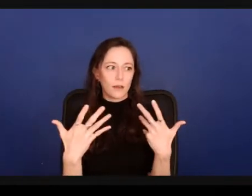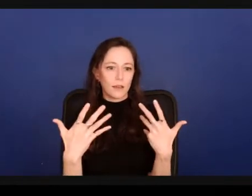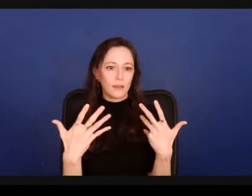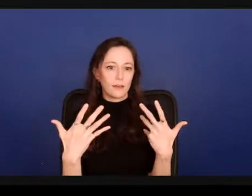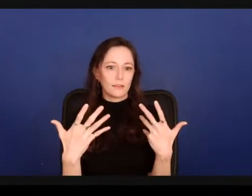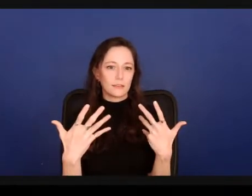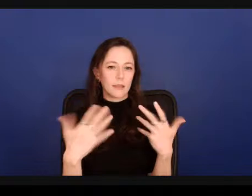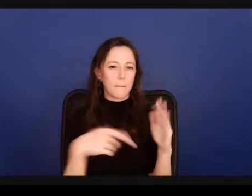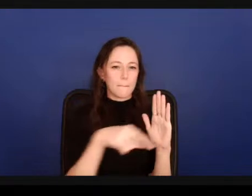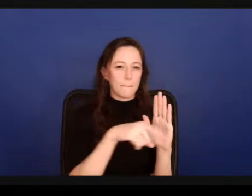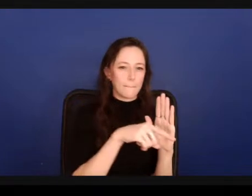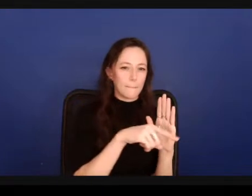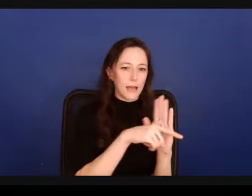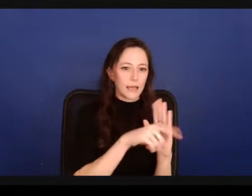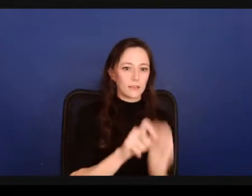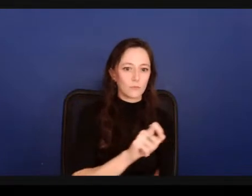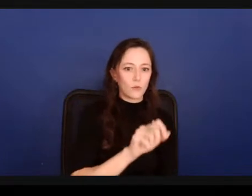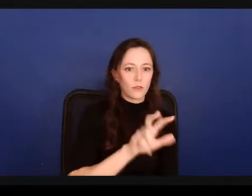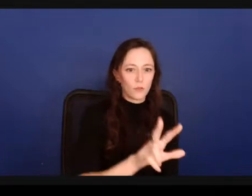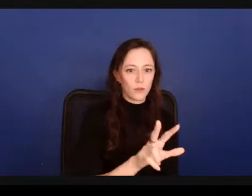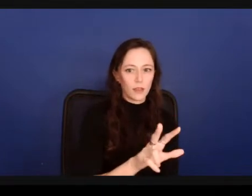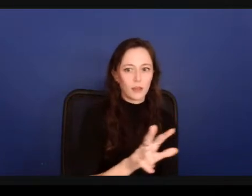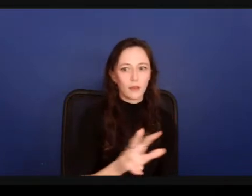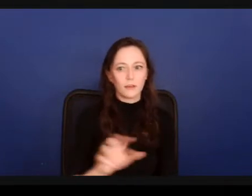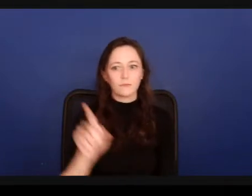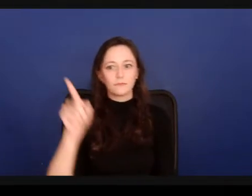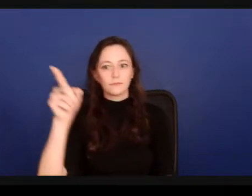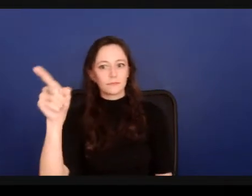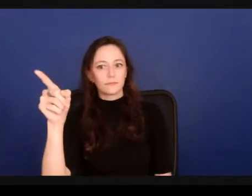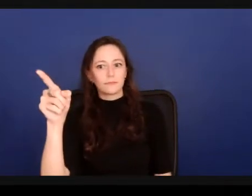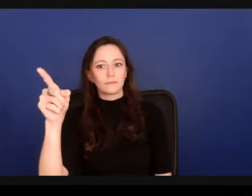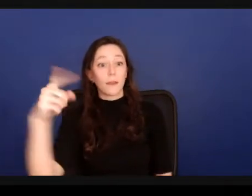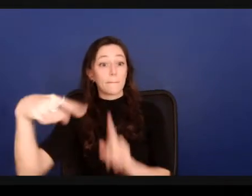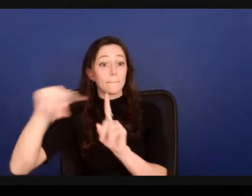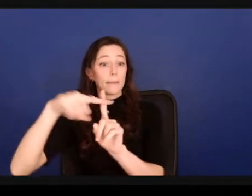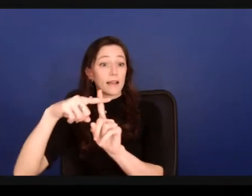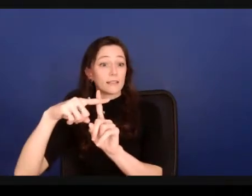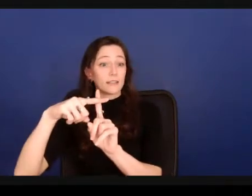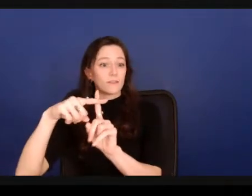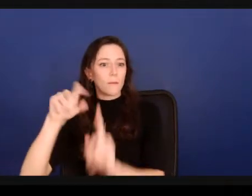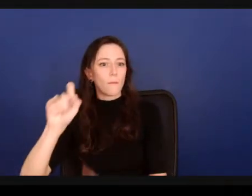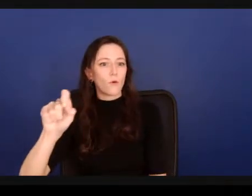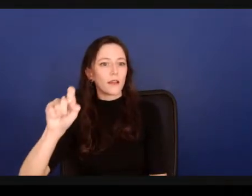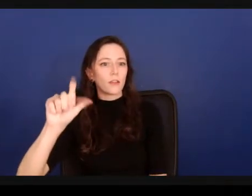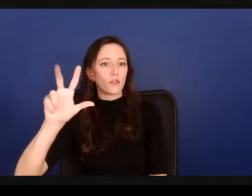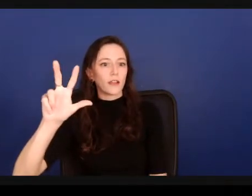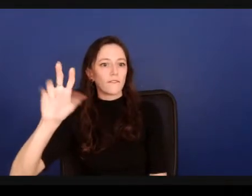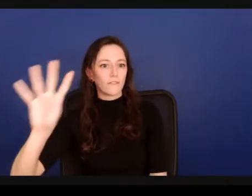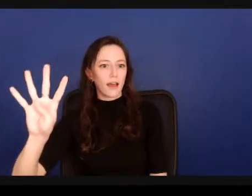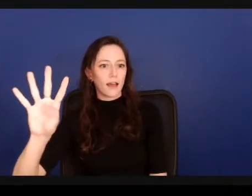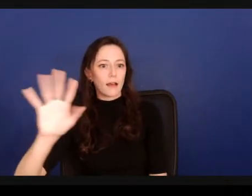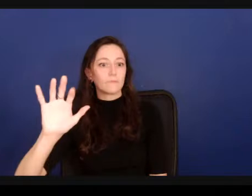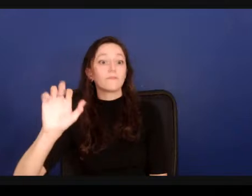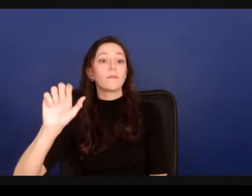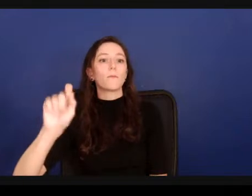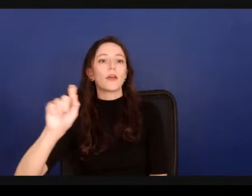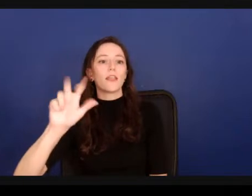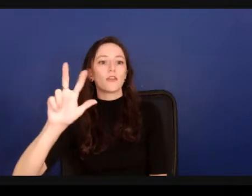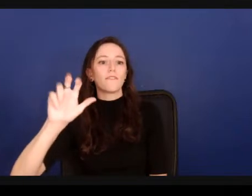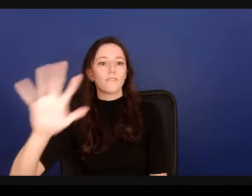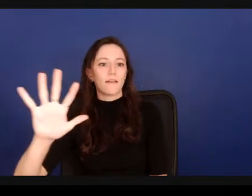minus 0.3, and this is up at positive 0.35 almost, right? So you're looking at 65 centimeters